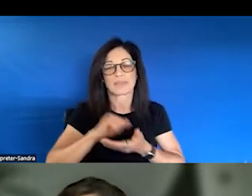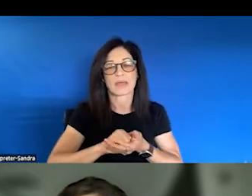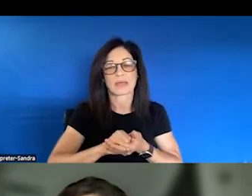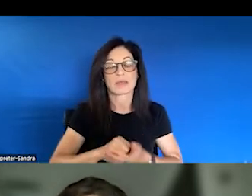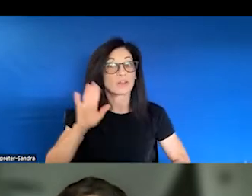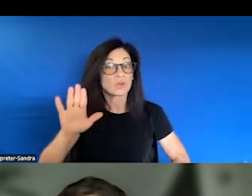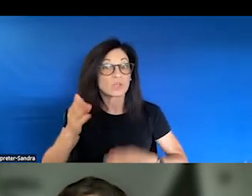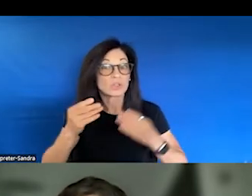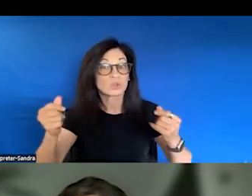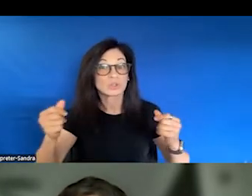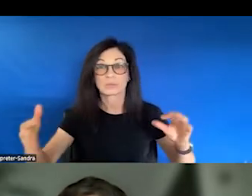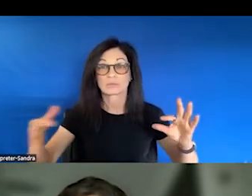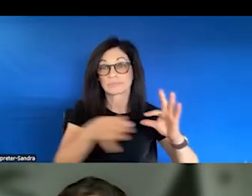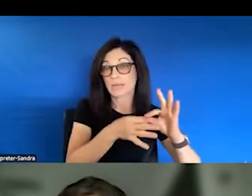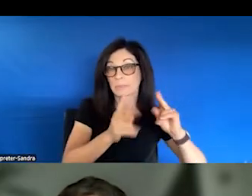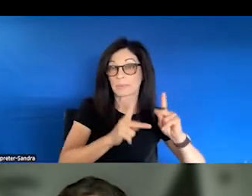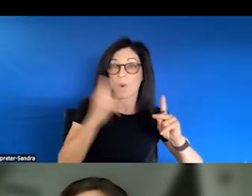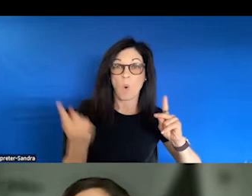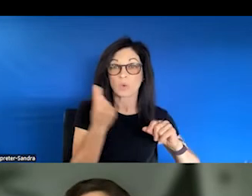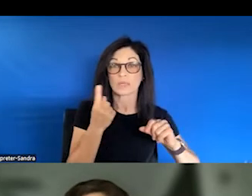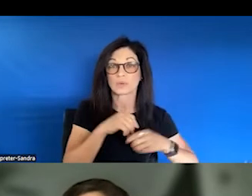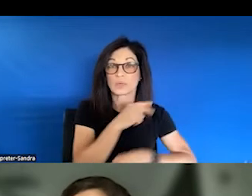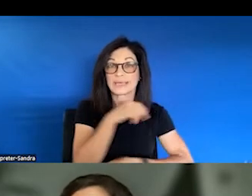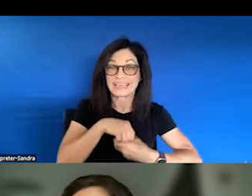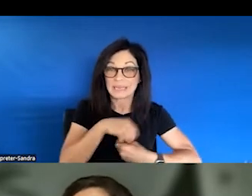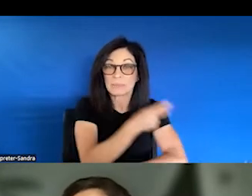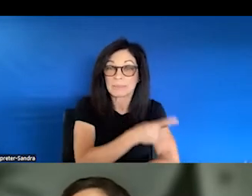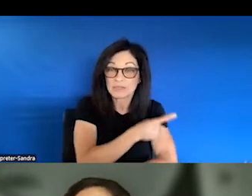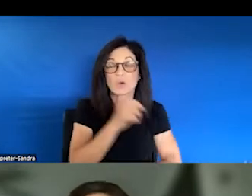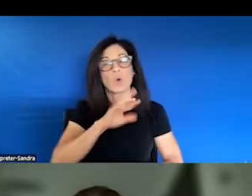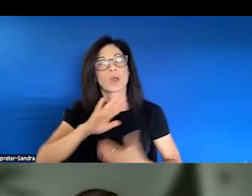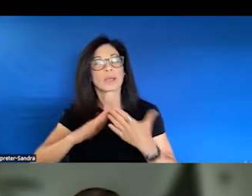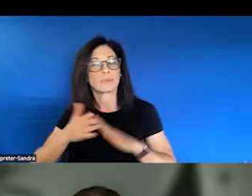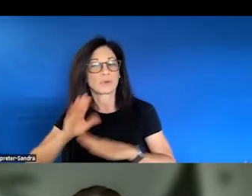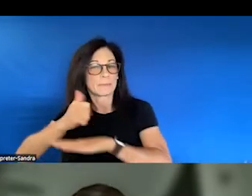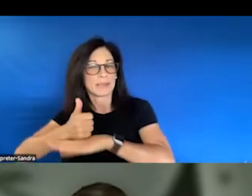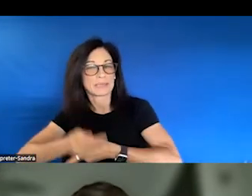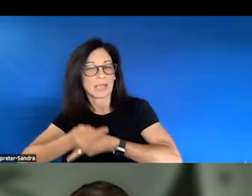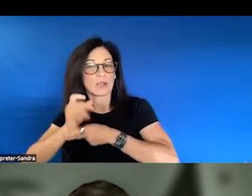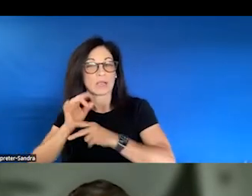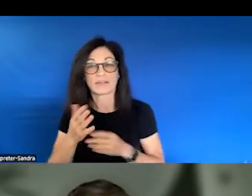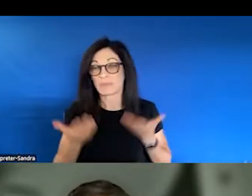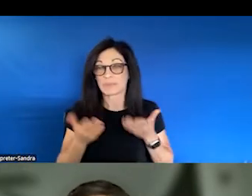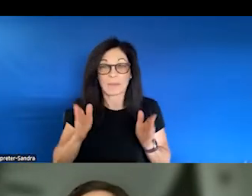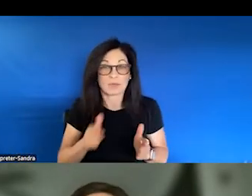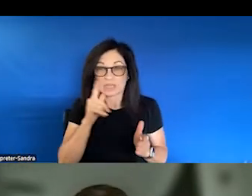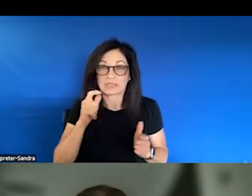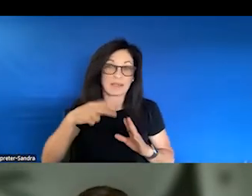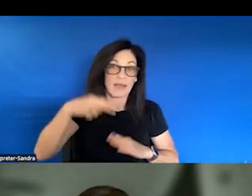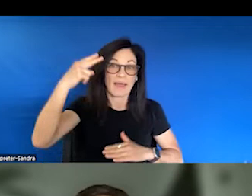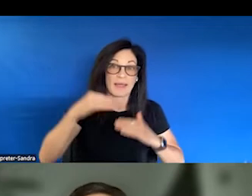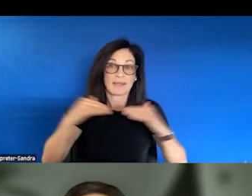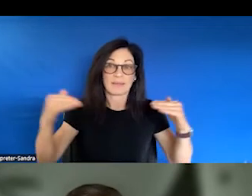sort of connect folks only to inpatient care or to community-based care as well, if the individual maybe doesn't need that higher level of